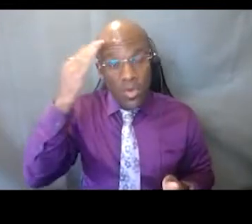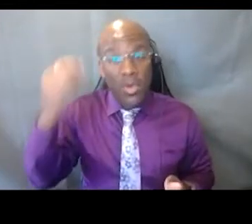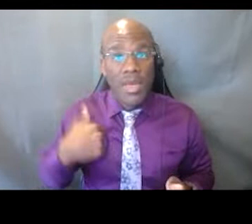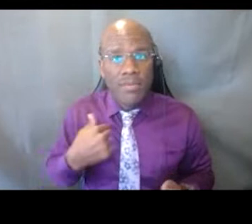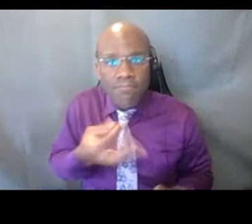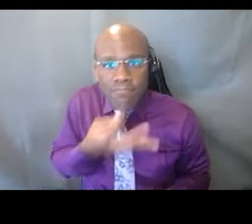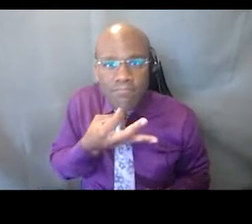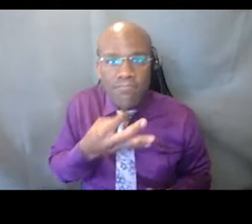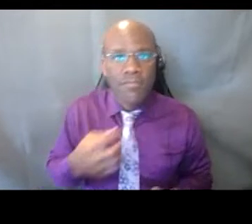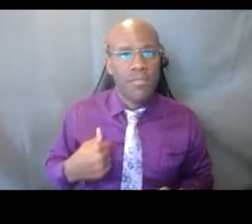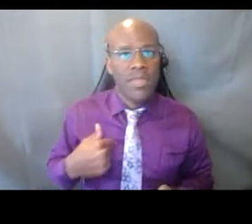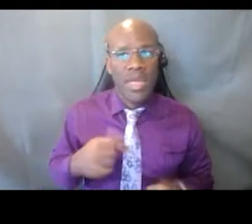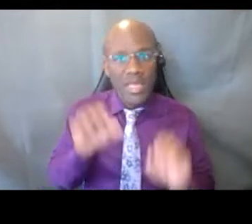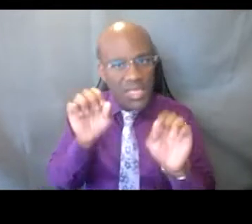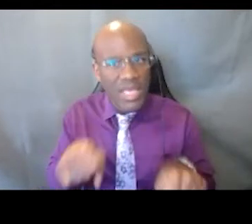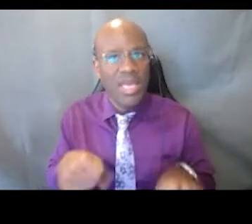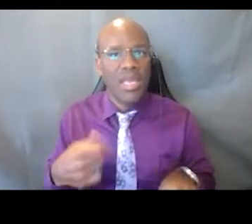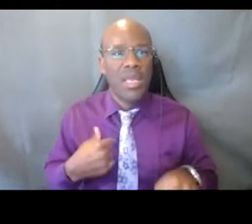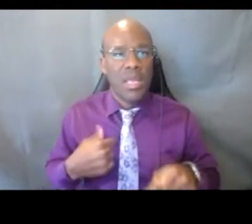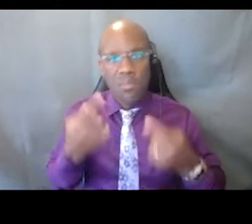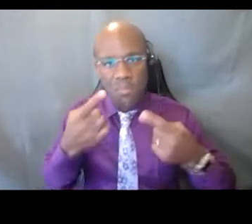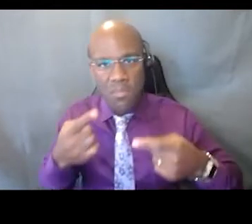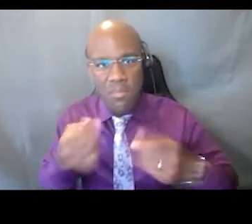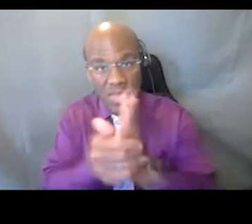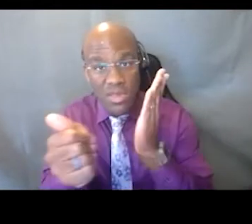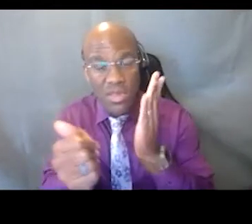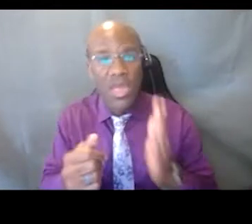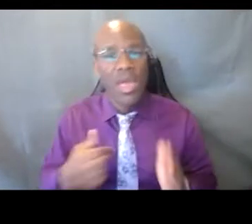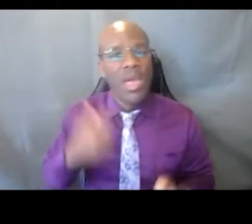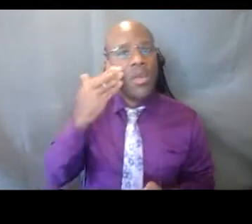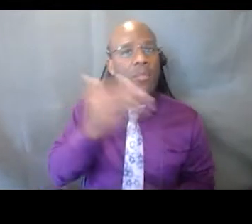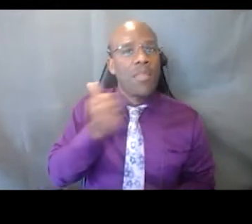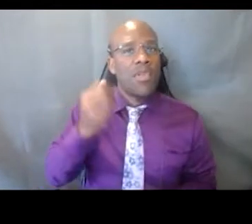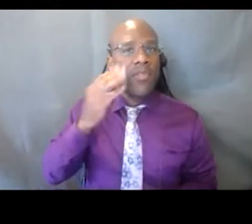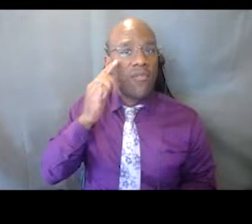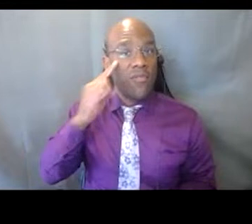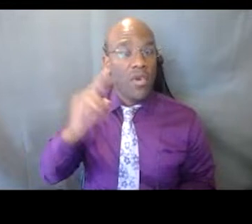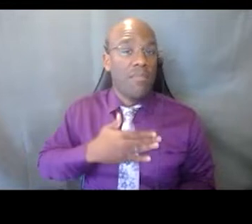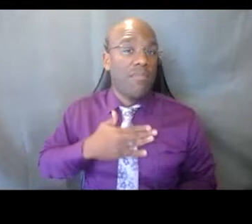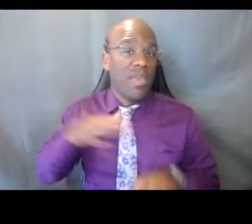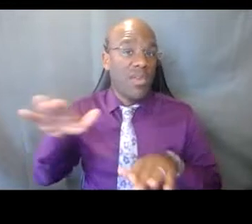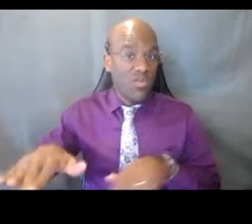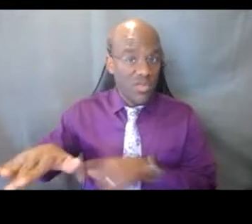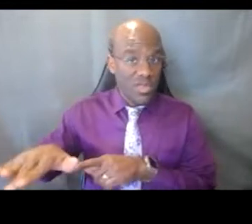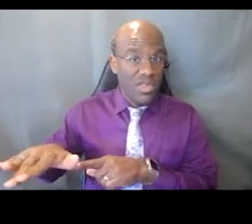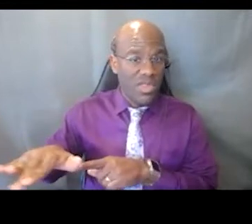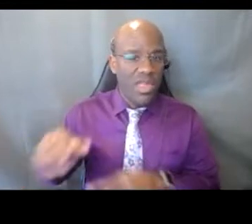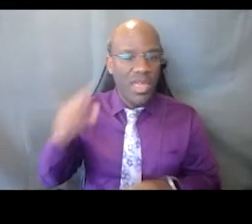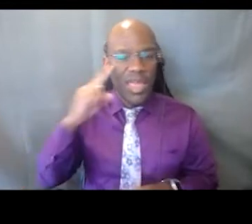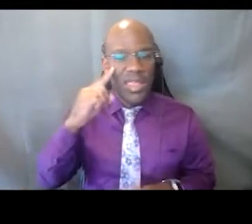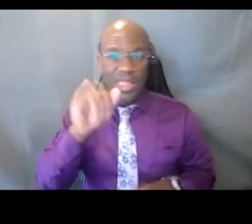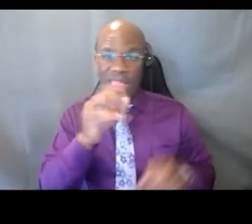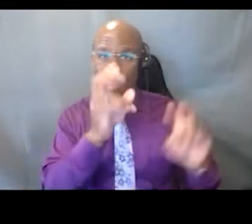that you got this. You know what is best for your child. And I think that to me, this resonated with me from Evelyn,